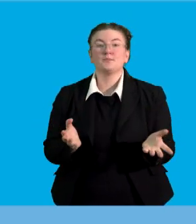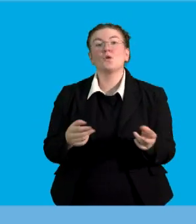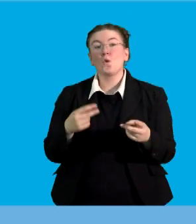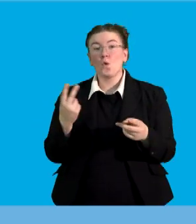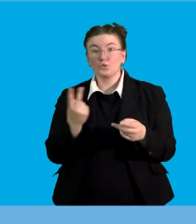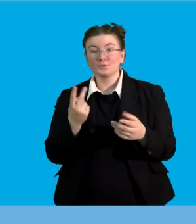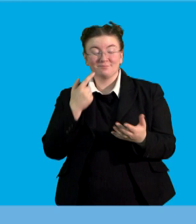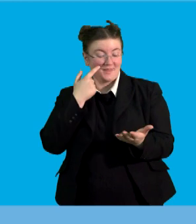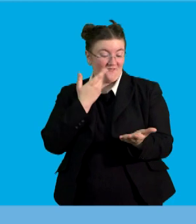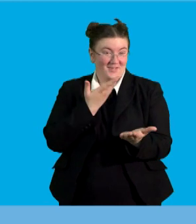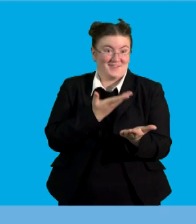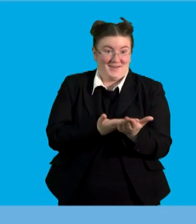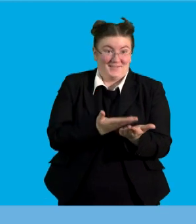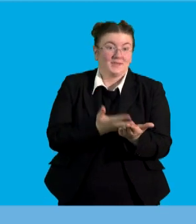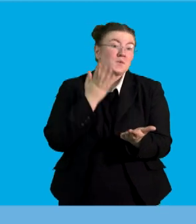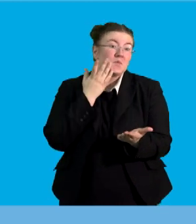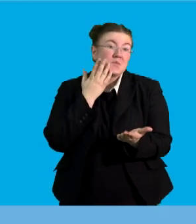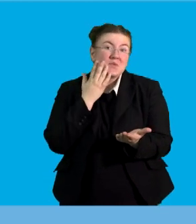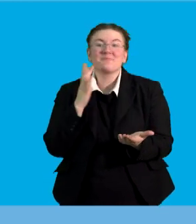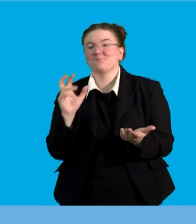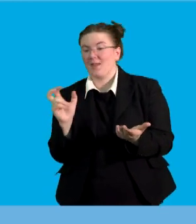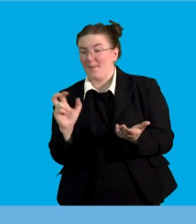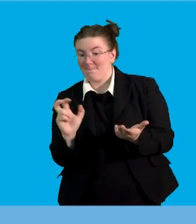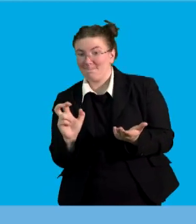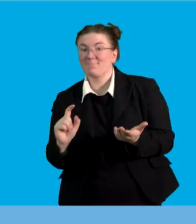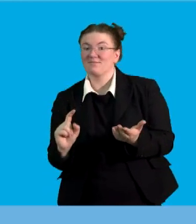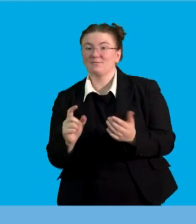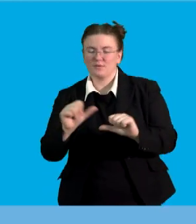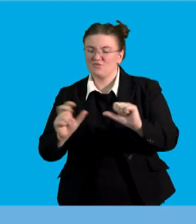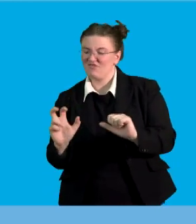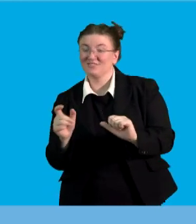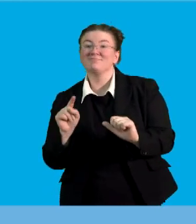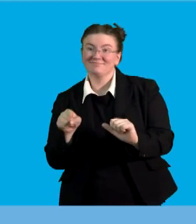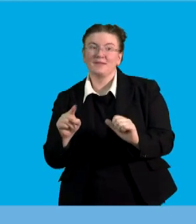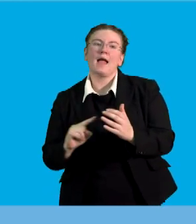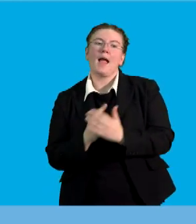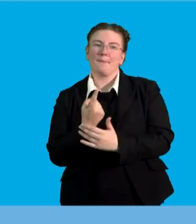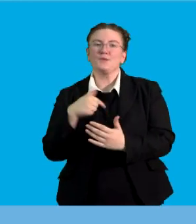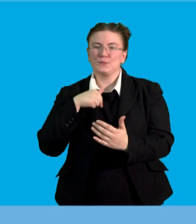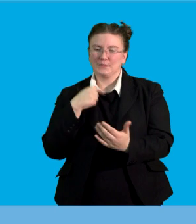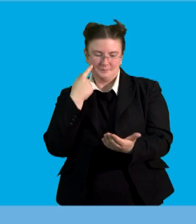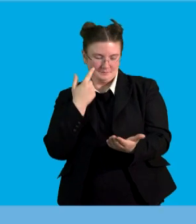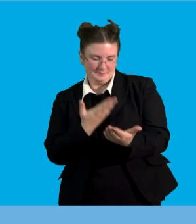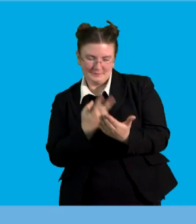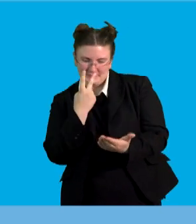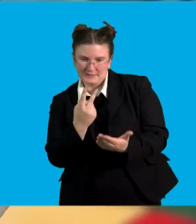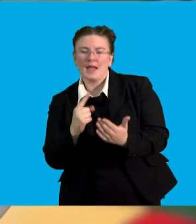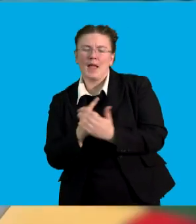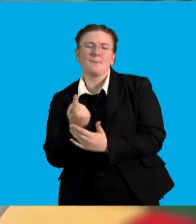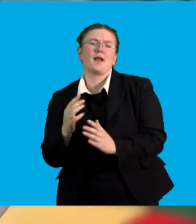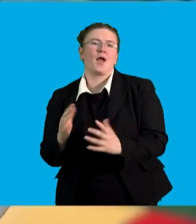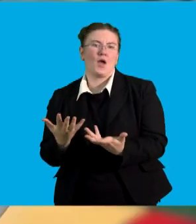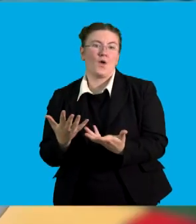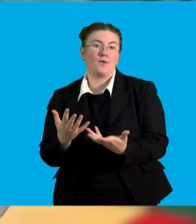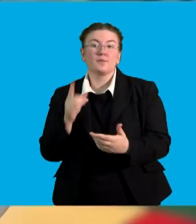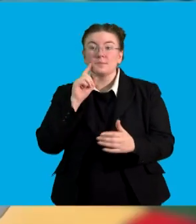also look at the evidence of a chemical reaction, looking at how can we tell if whether a chemical reaction has taken place. Not